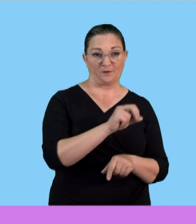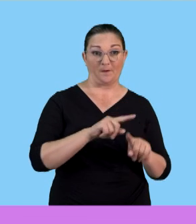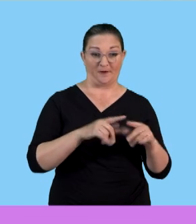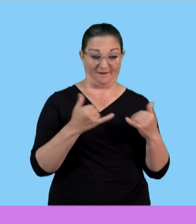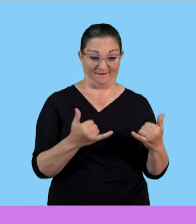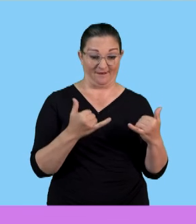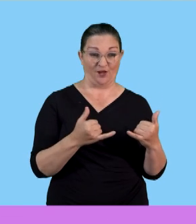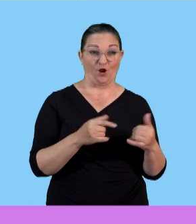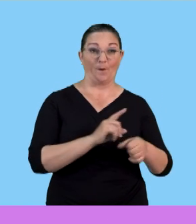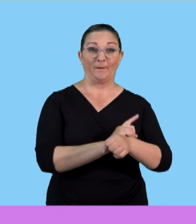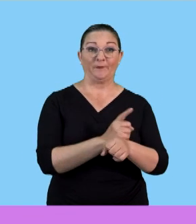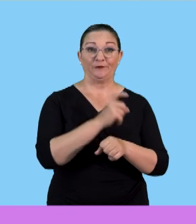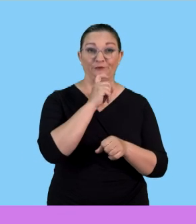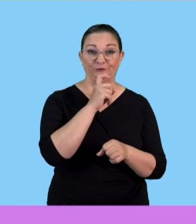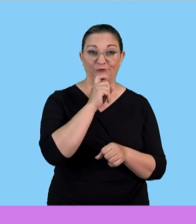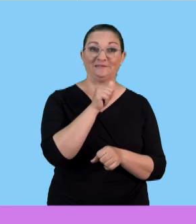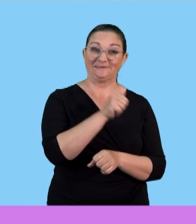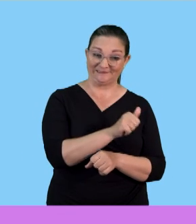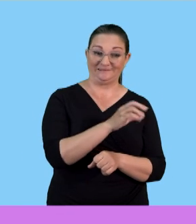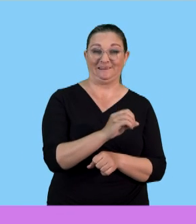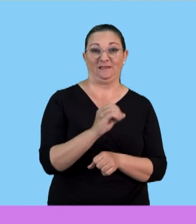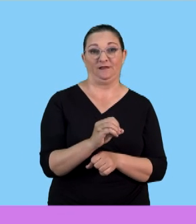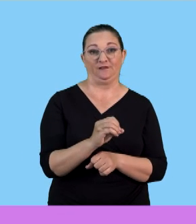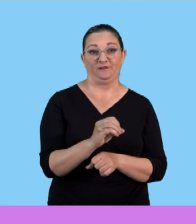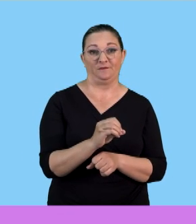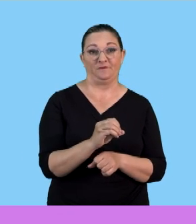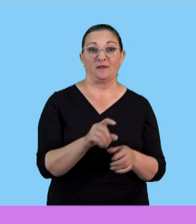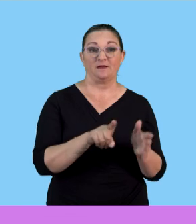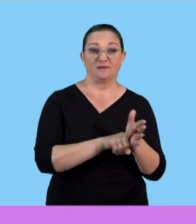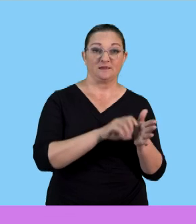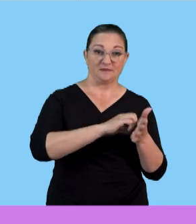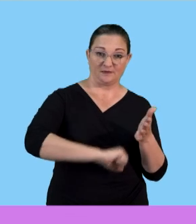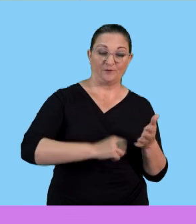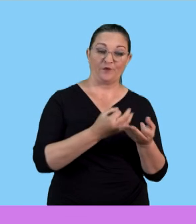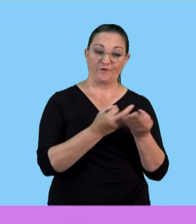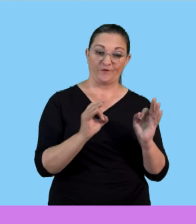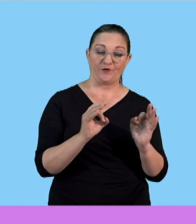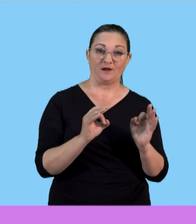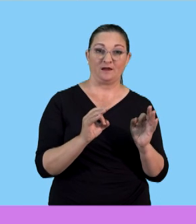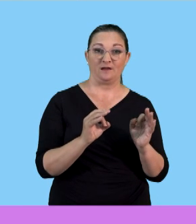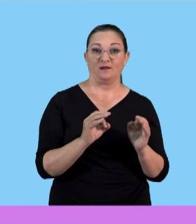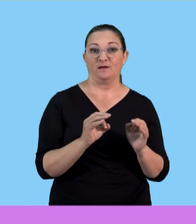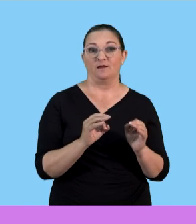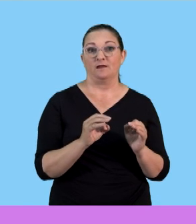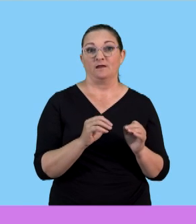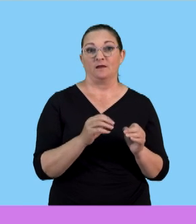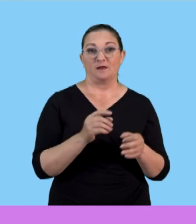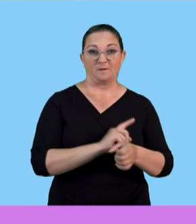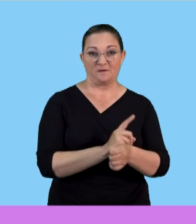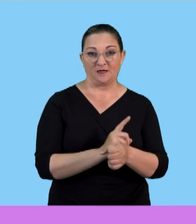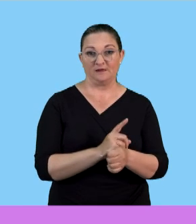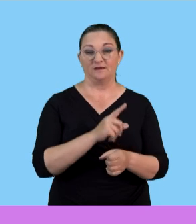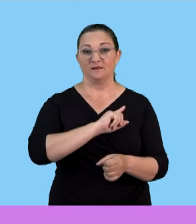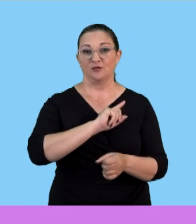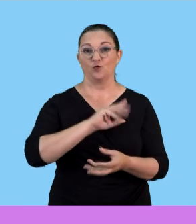this case now, the number of minutes used, it's 600. We subtract the 3 minutes. So